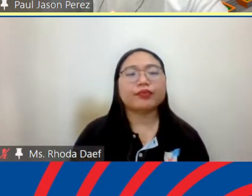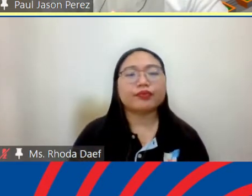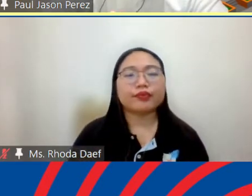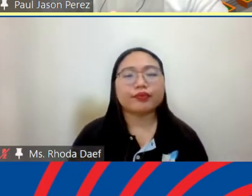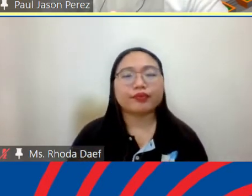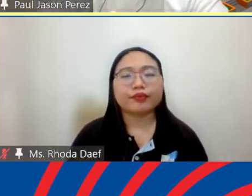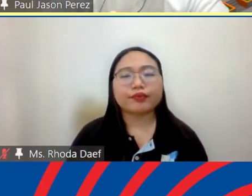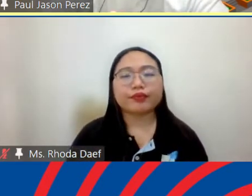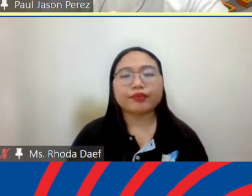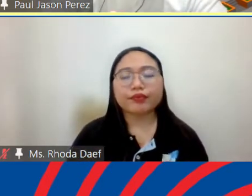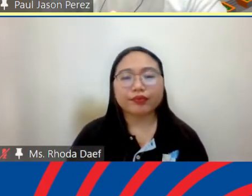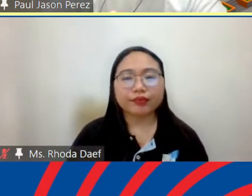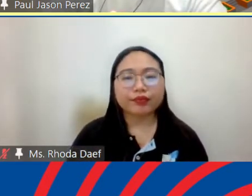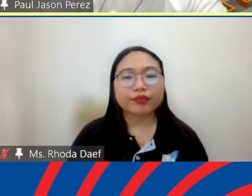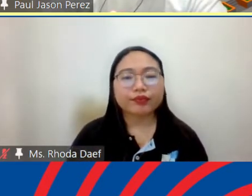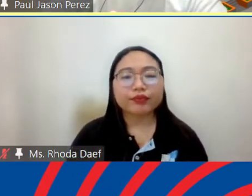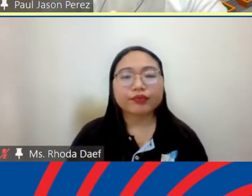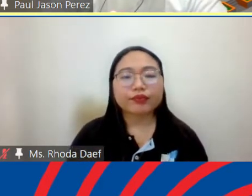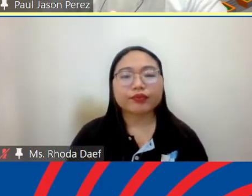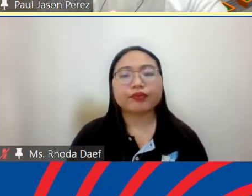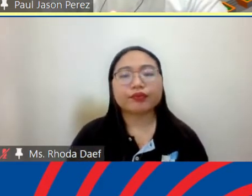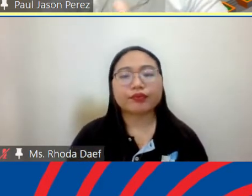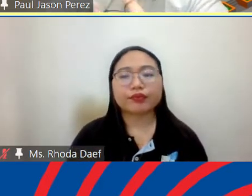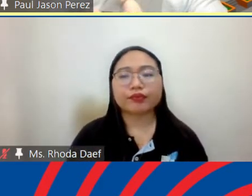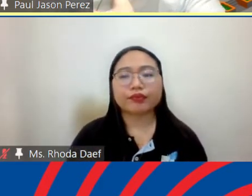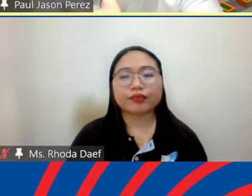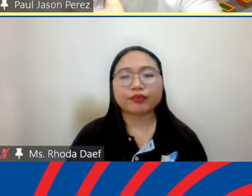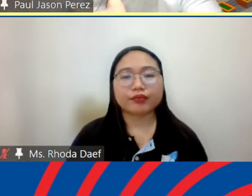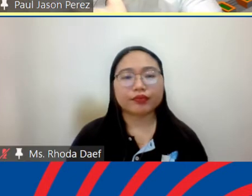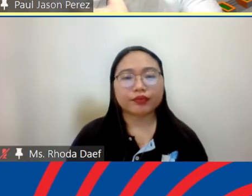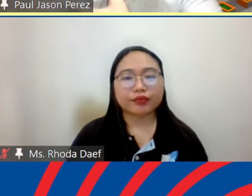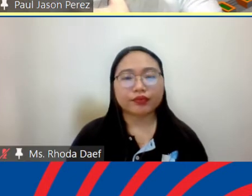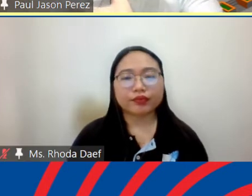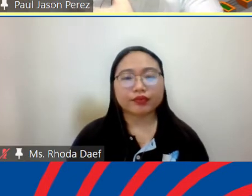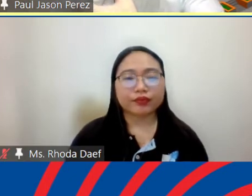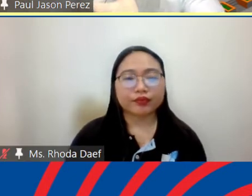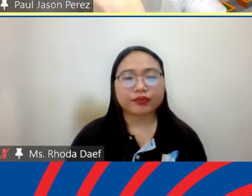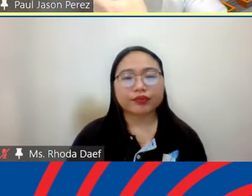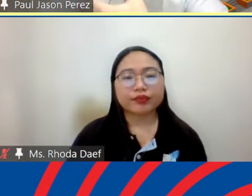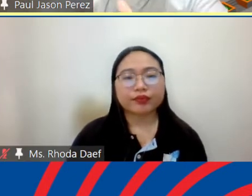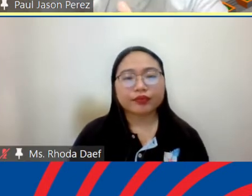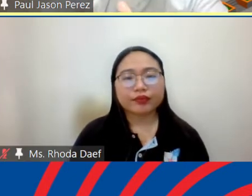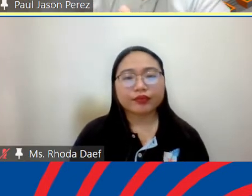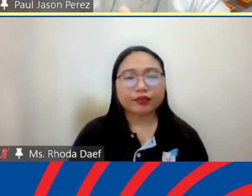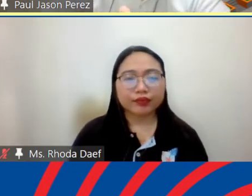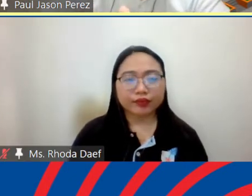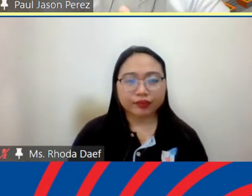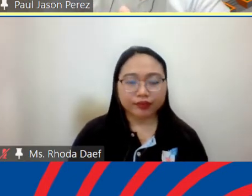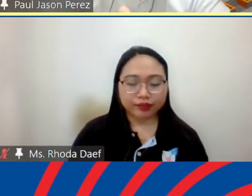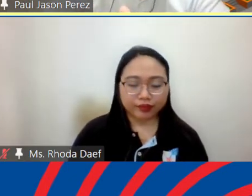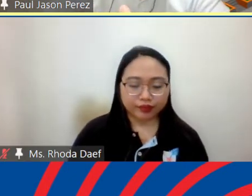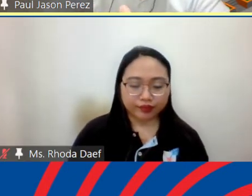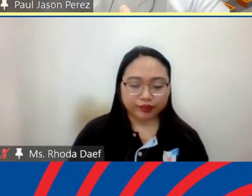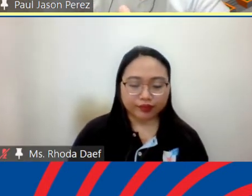social science research. And if you are in the medical field, a good example is from the MRC Brain